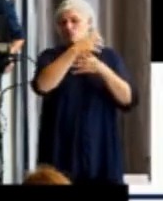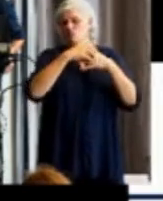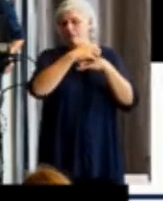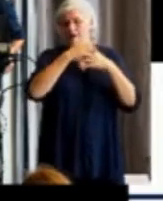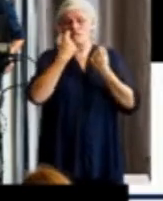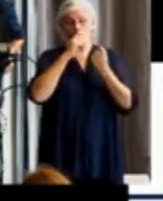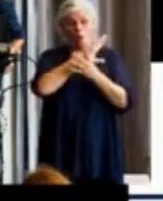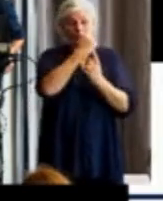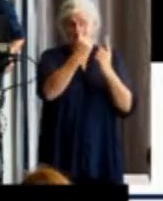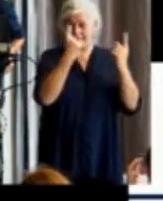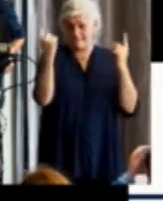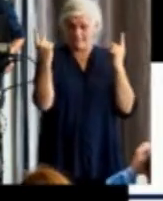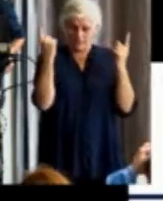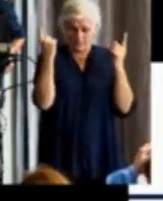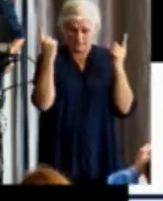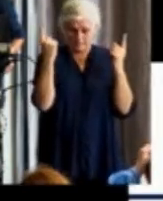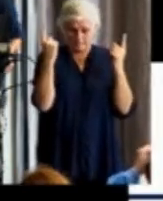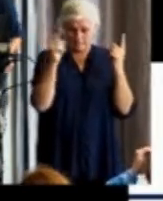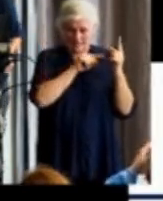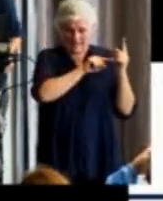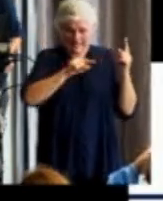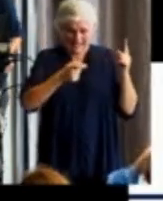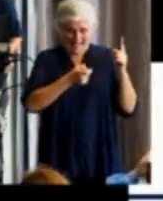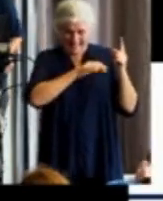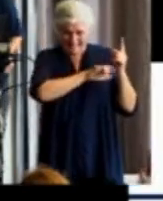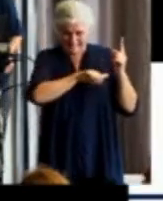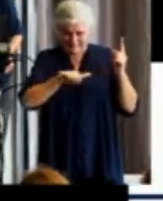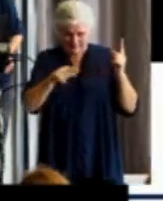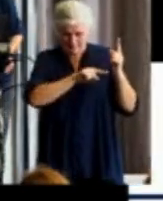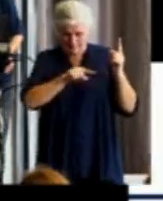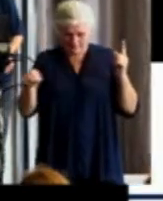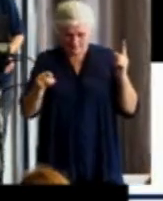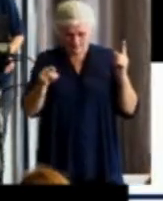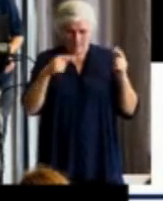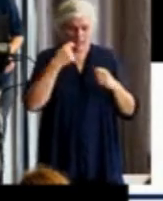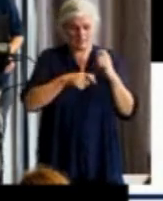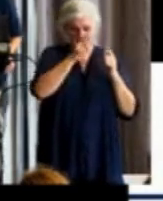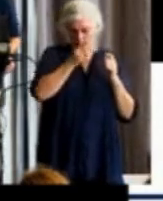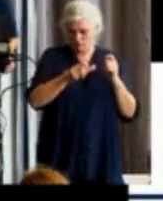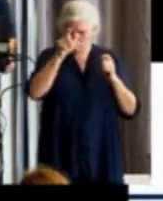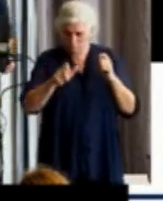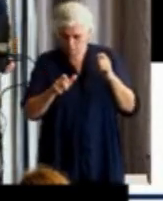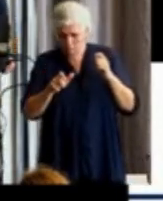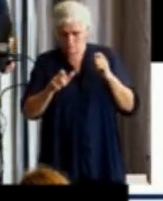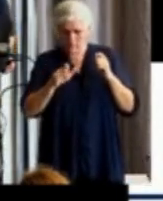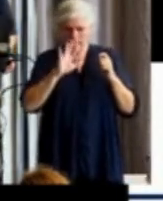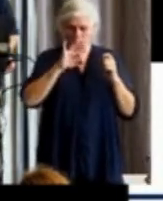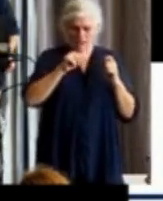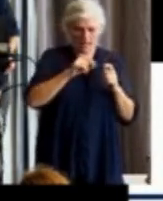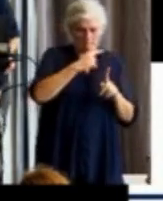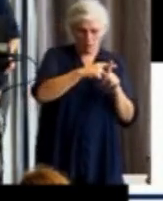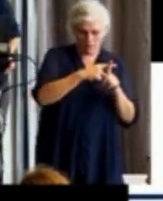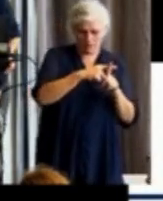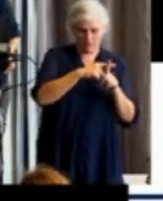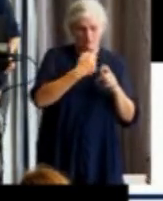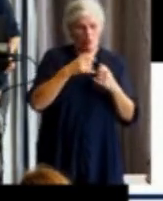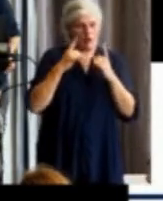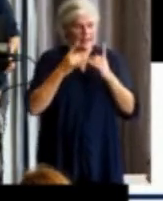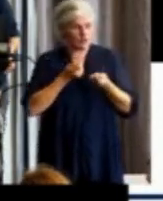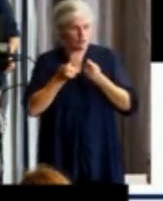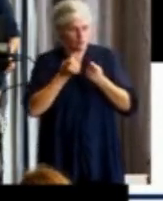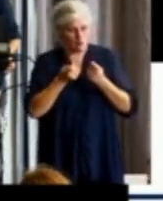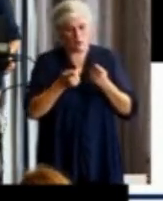of our individuals along the x-axis. It's broken up by either whether they are an LGI positive case or whether they are healthy